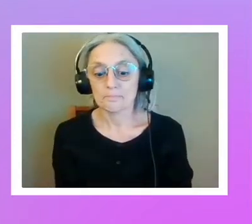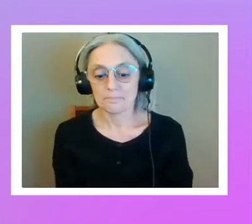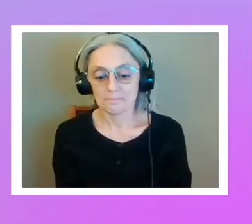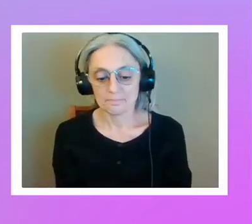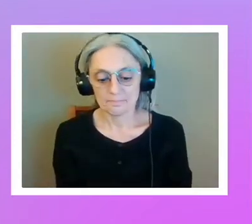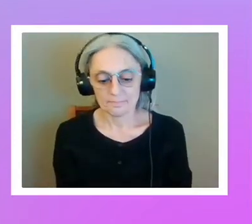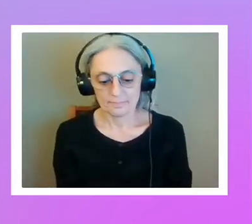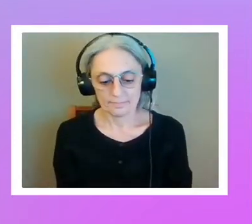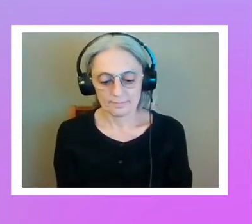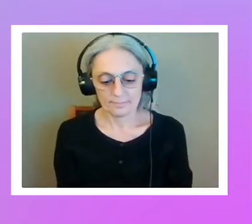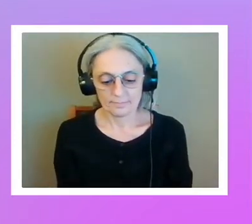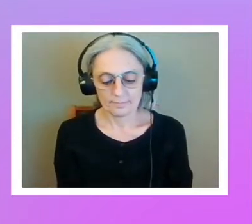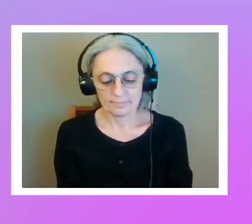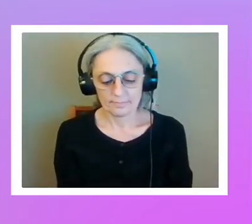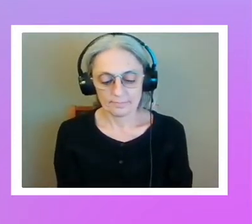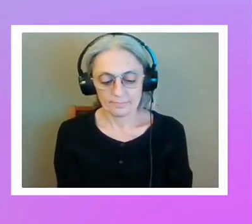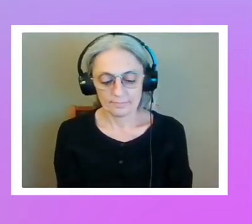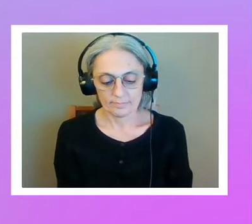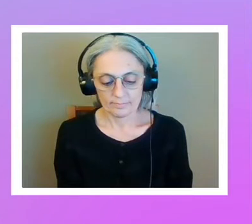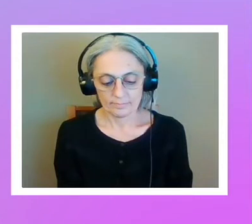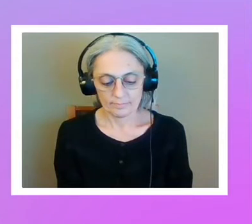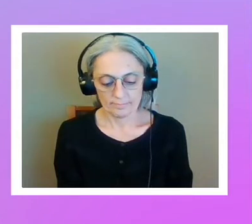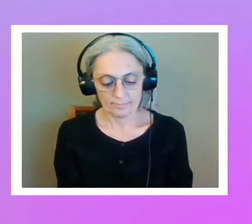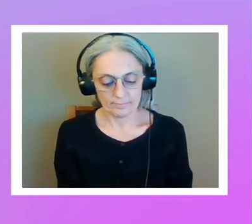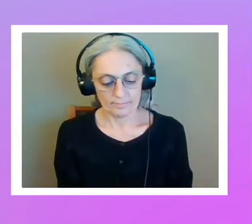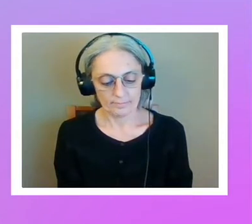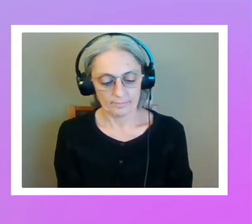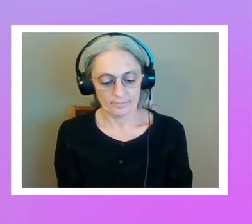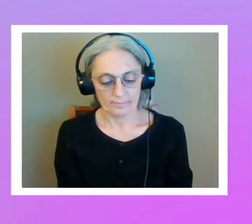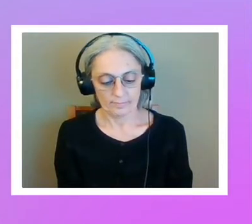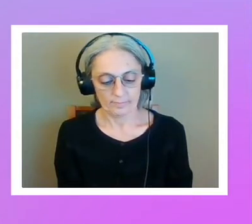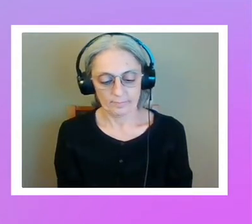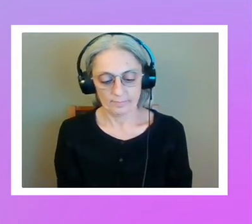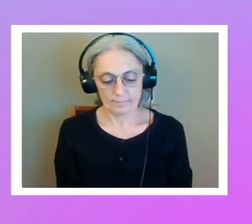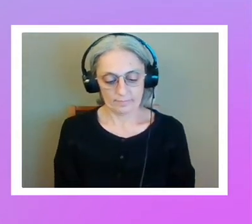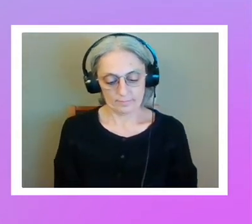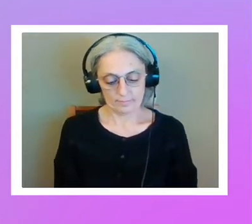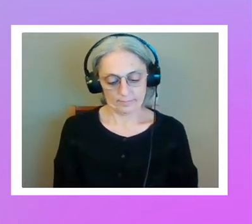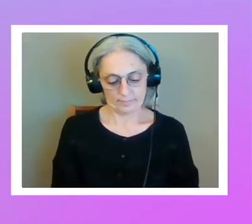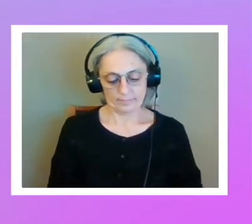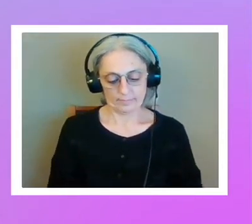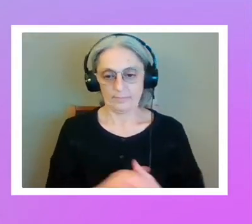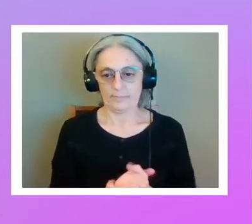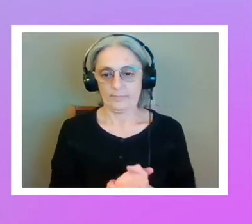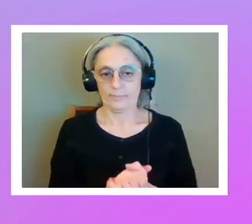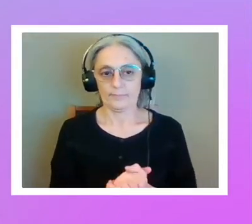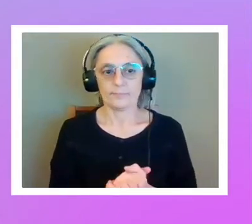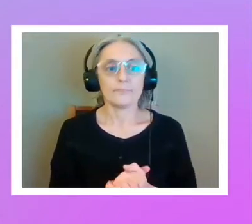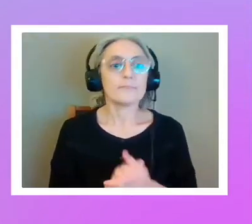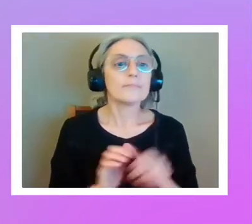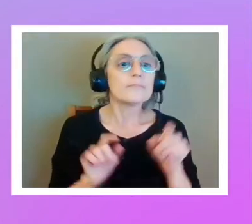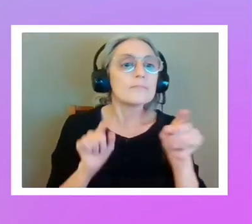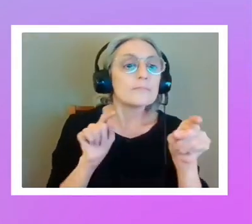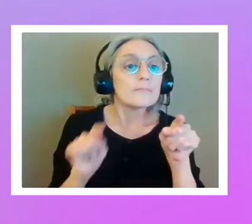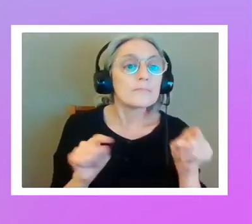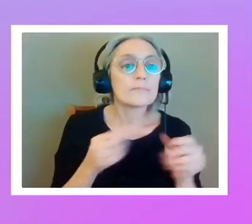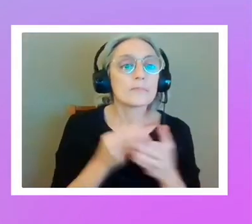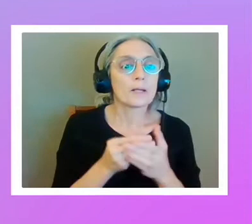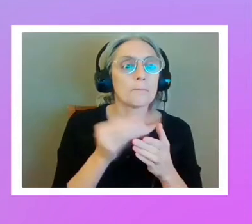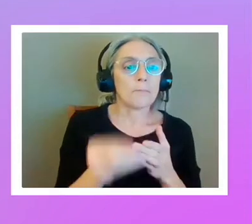What we got here? What kind of feedback am I getting? Tell me what you think about that image on the left that says buy now bad. What do you see on that? What are you